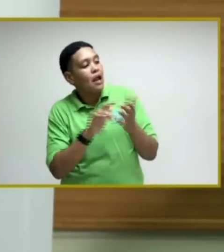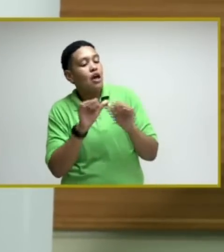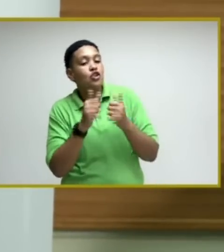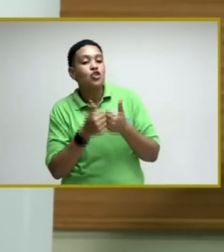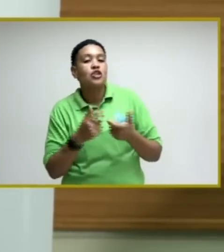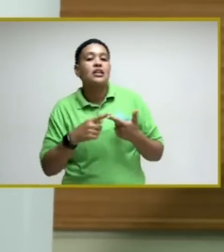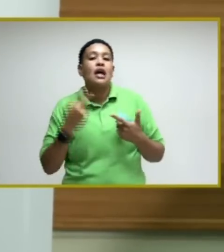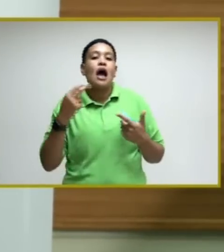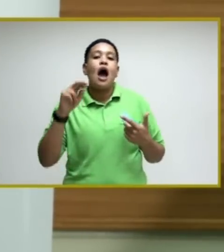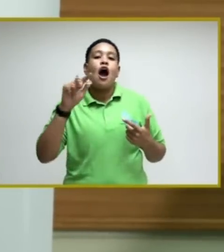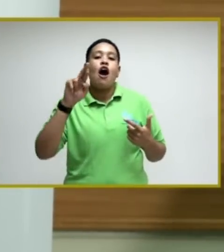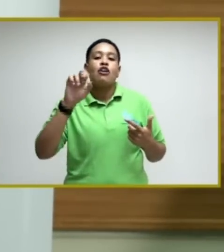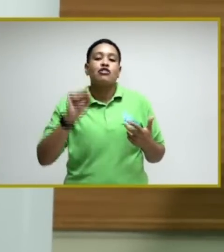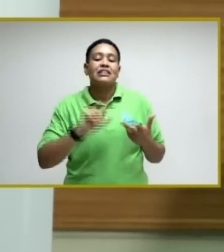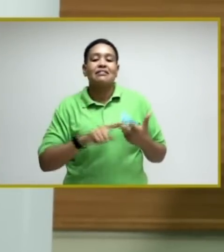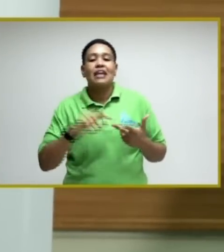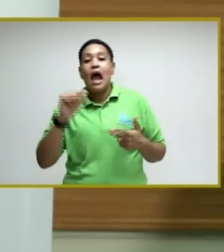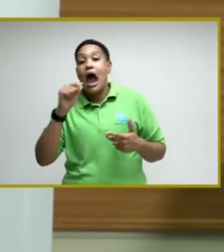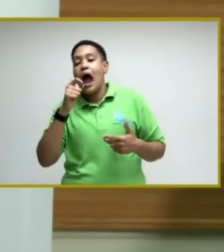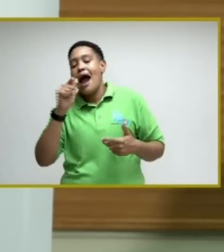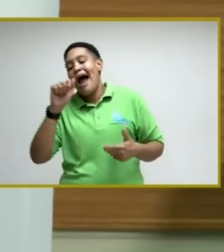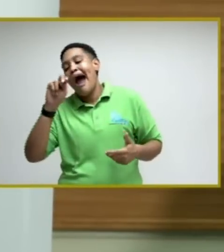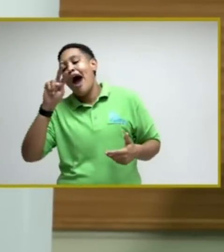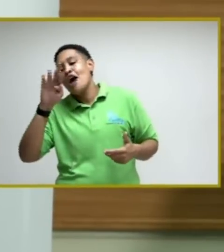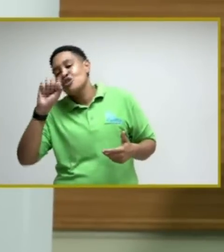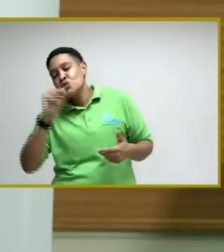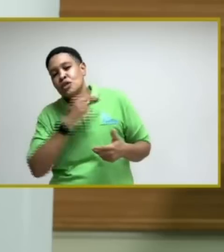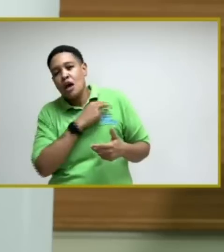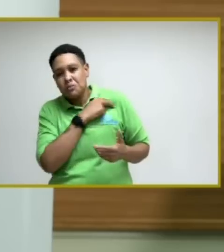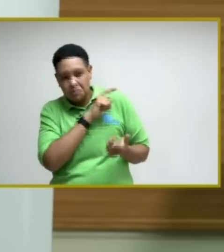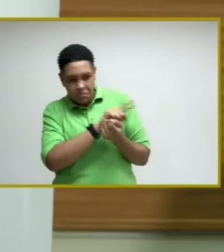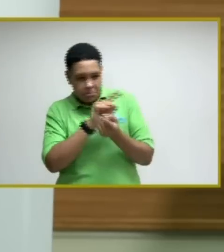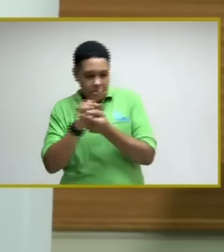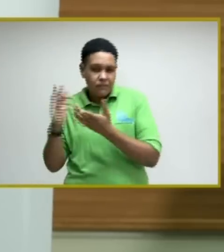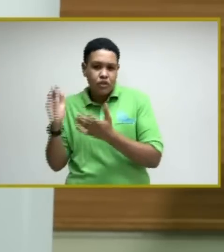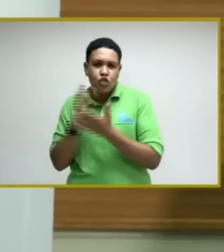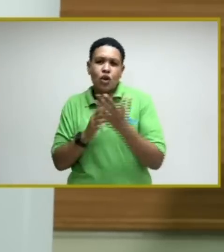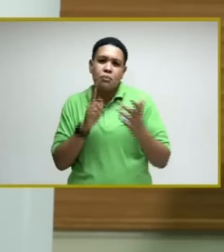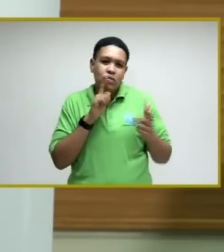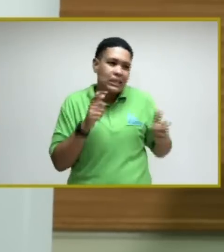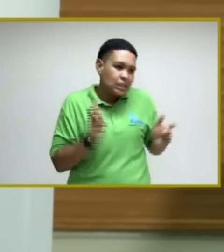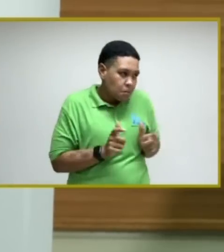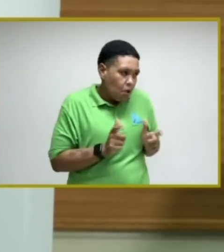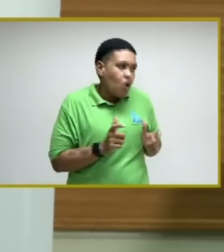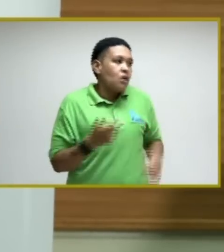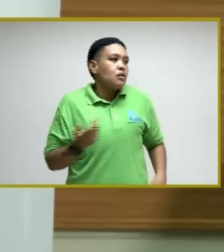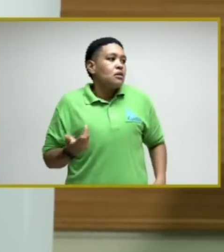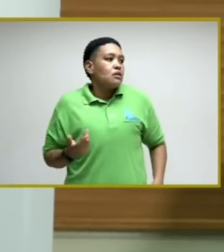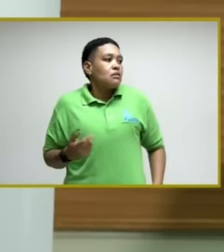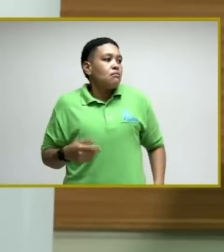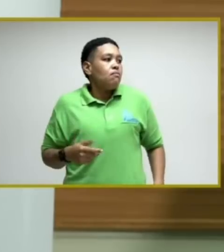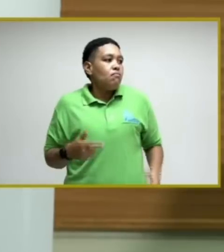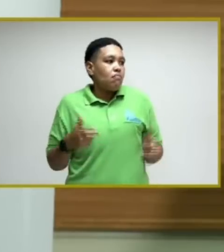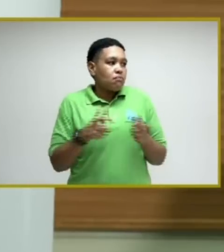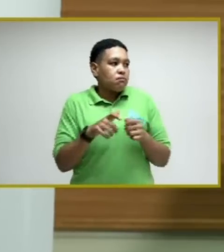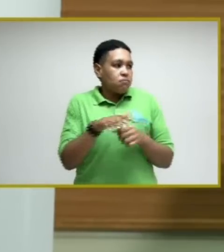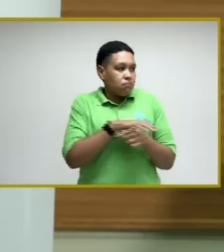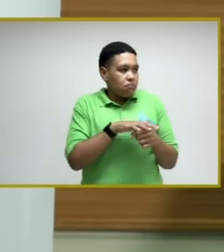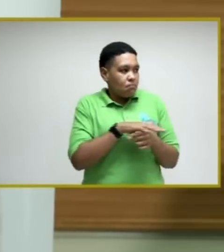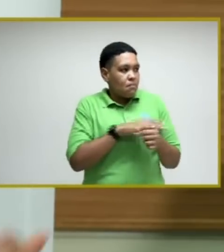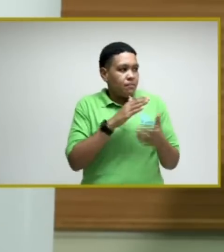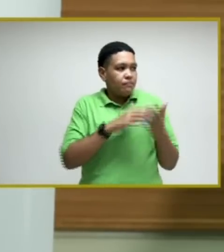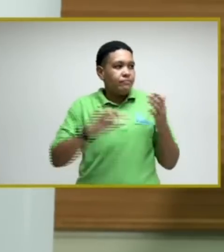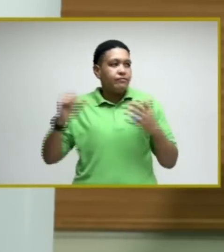and the Andrews and so on. And some are quite small, small facilities in some of the